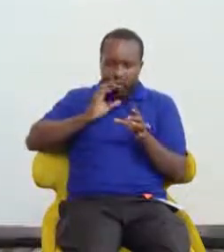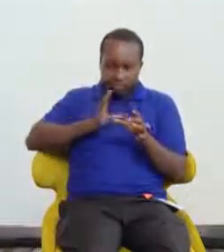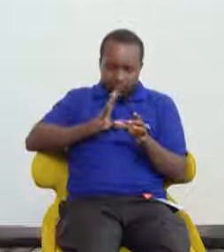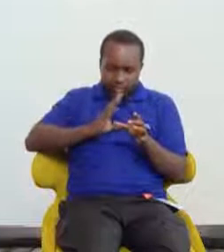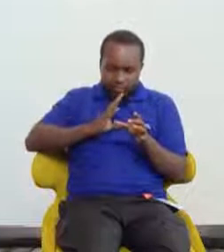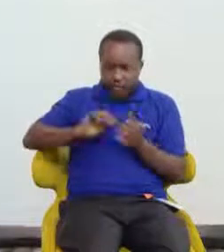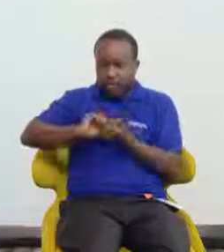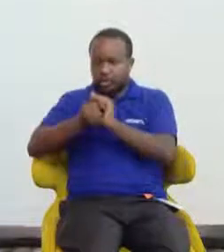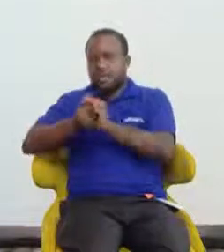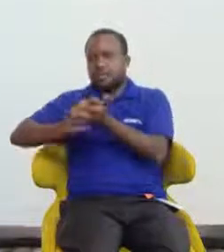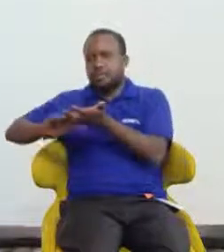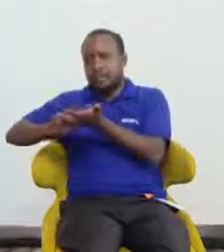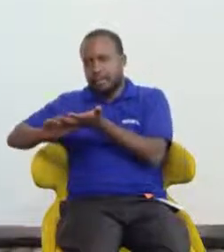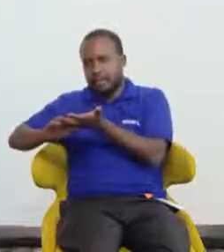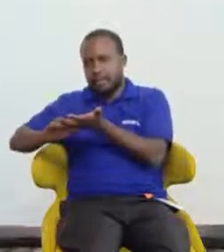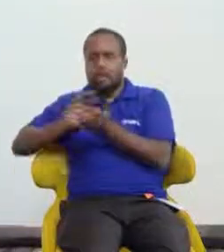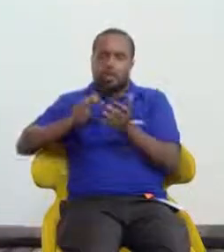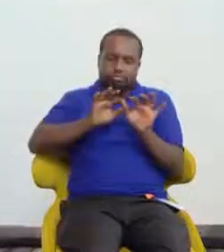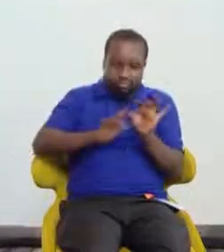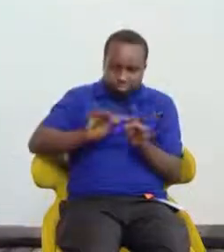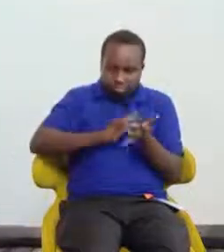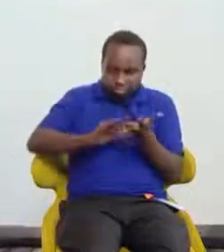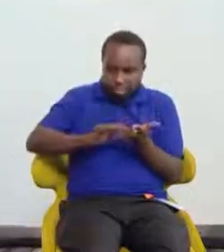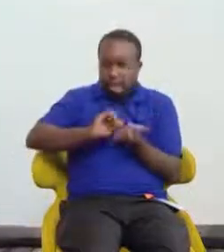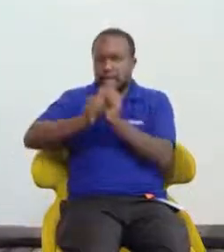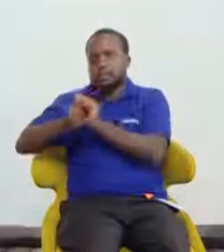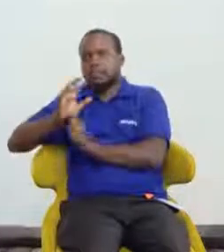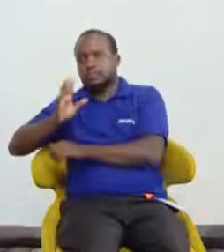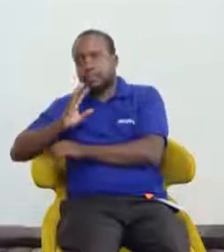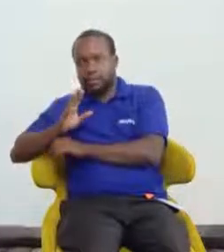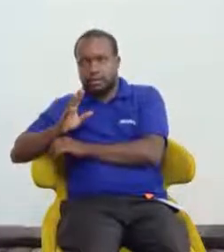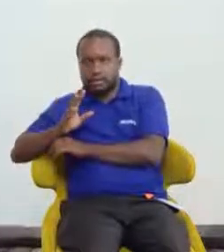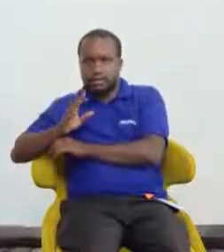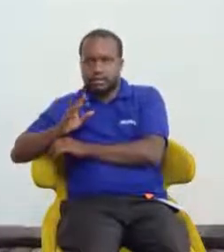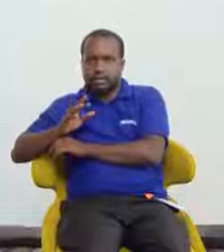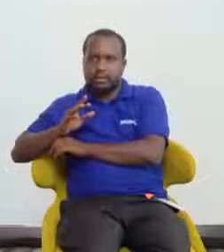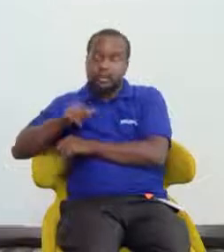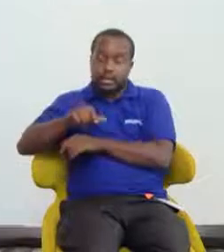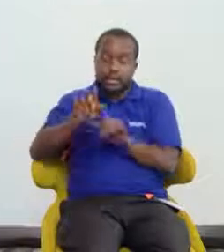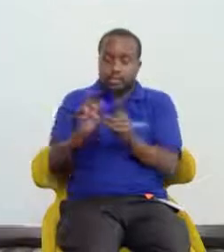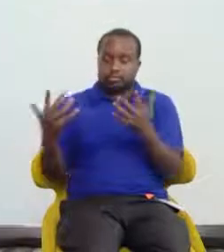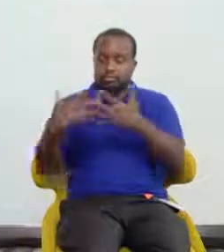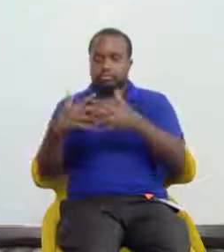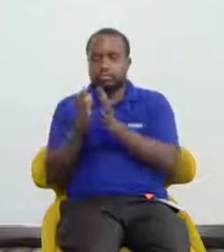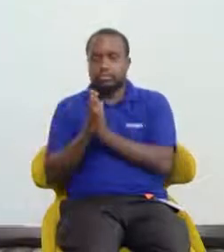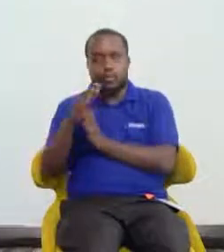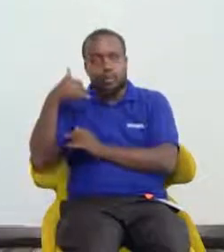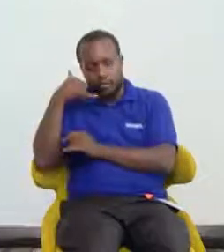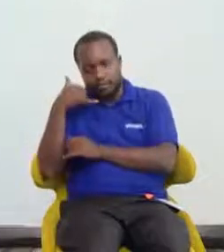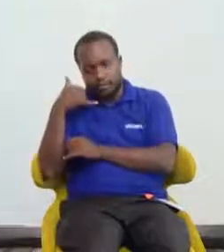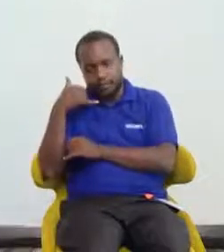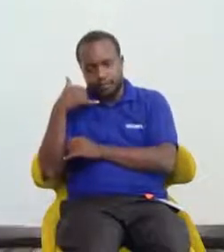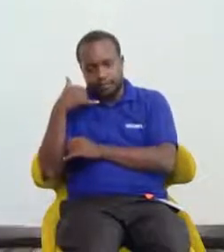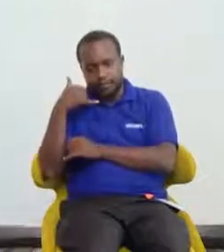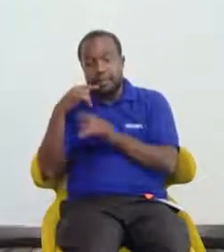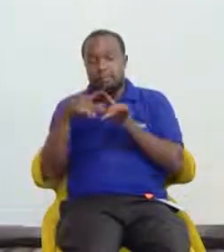speech. I can't say it's almost what she was using, but this is simpler. It uses a smartphone and cheaper, way much cheaper, but